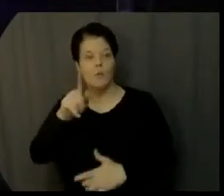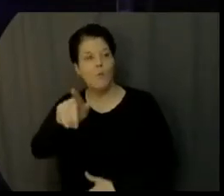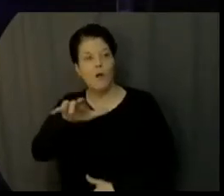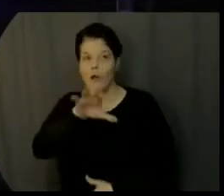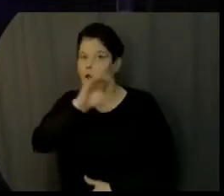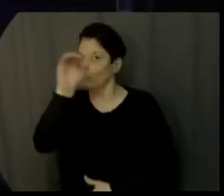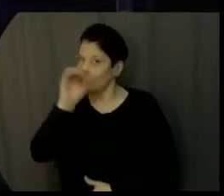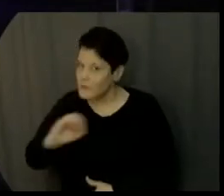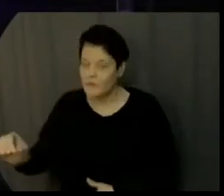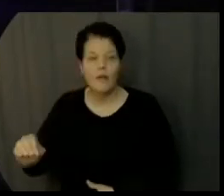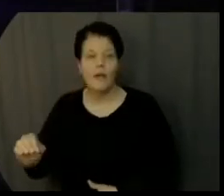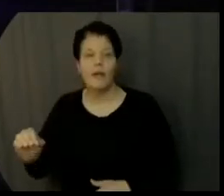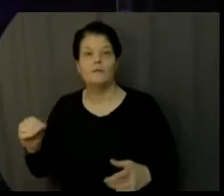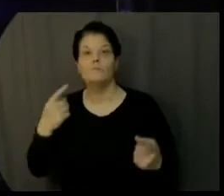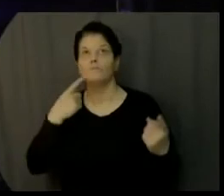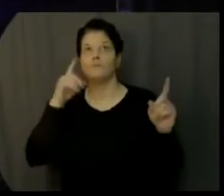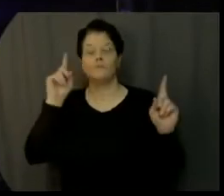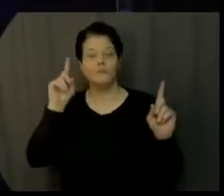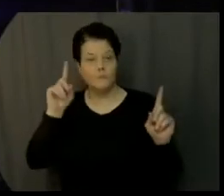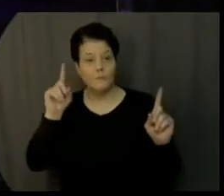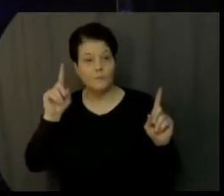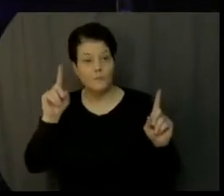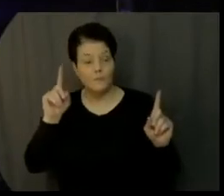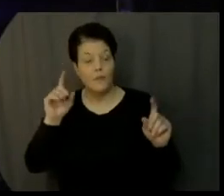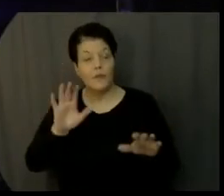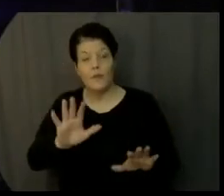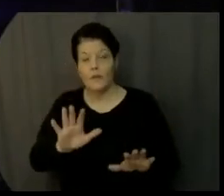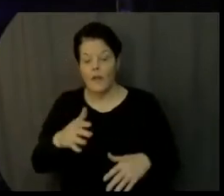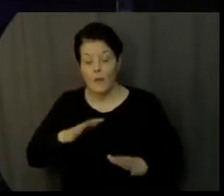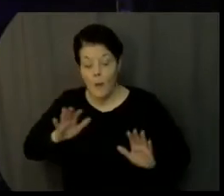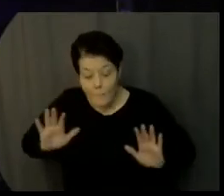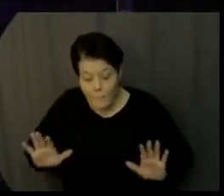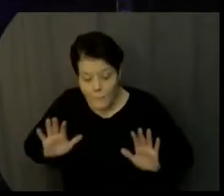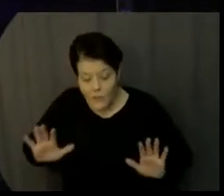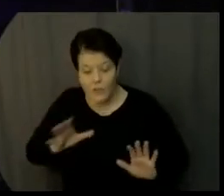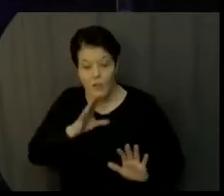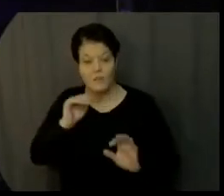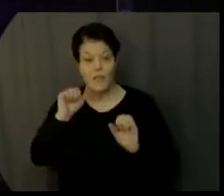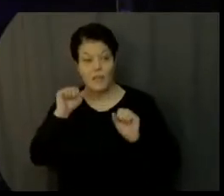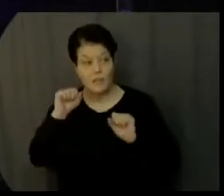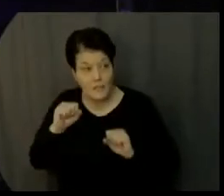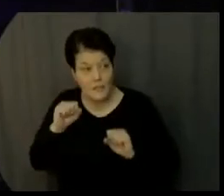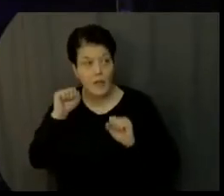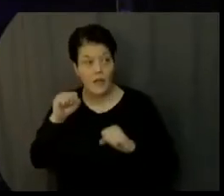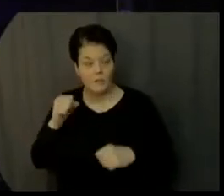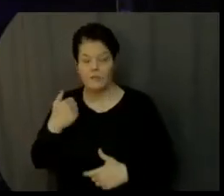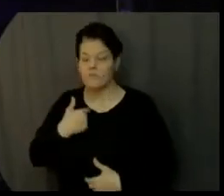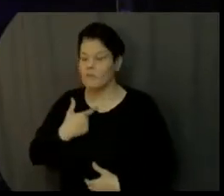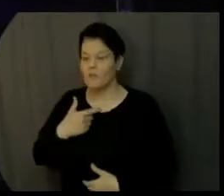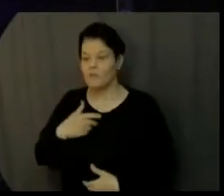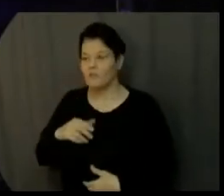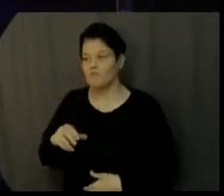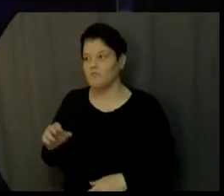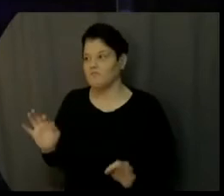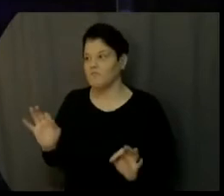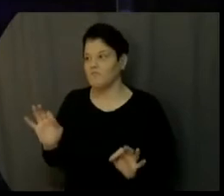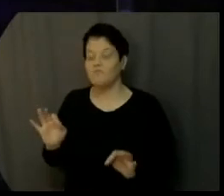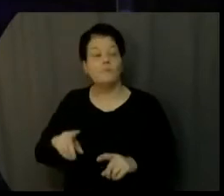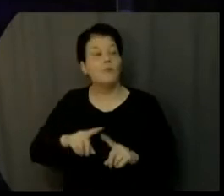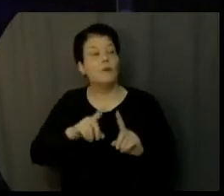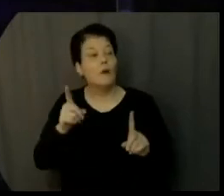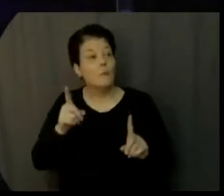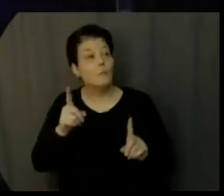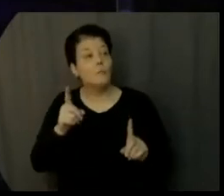100%. It wasn't a problem with the push-ups and the sit-ups. I was able to get that without a problem. But the mile and a half was going to be a challenge because I had to get it